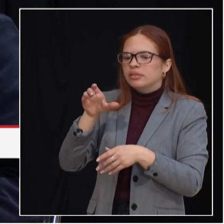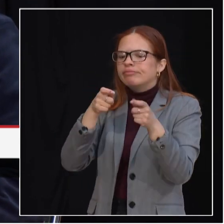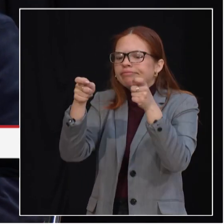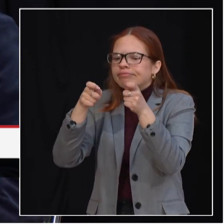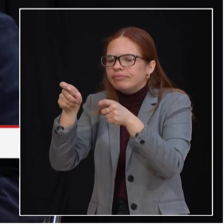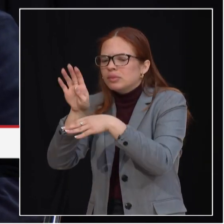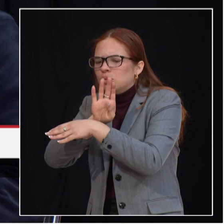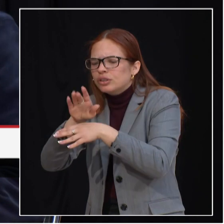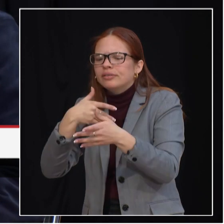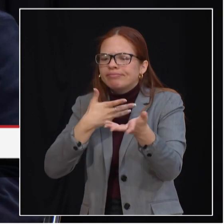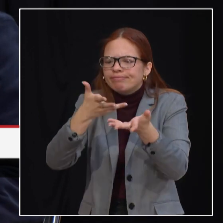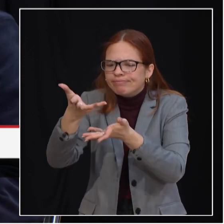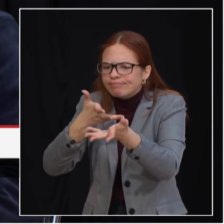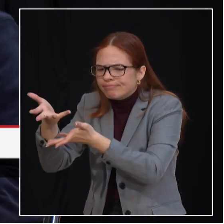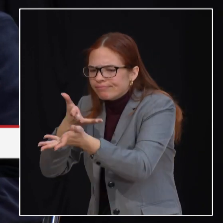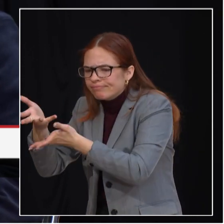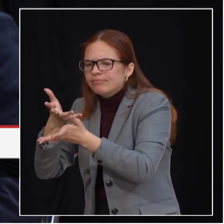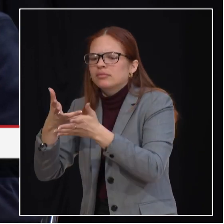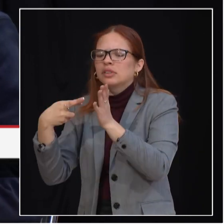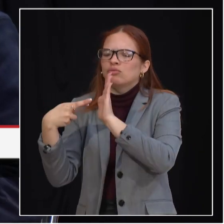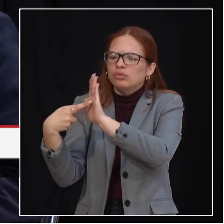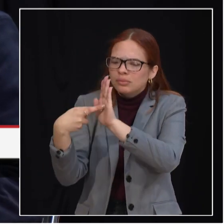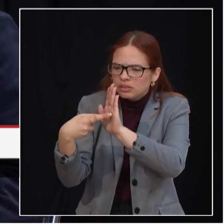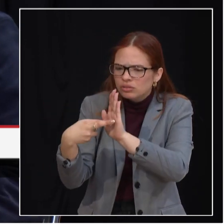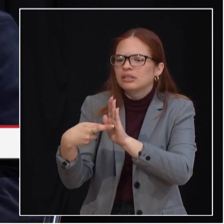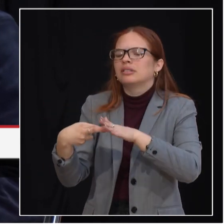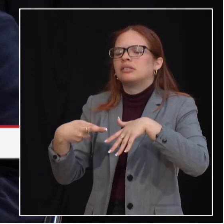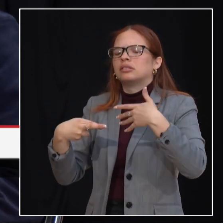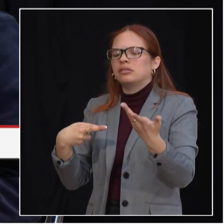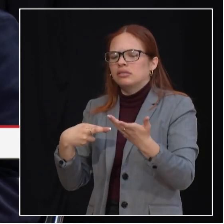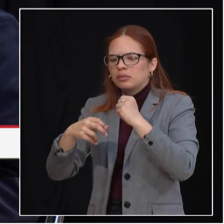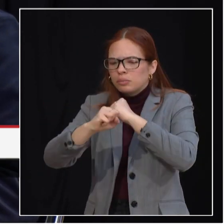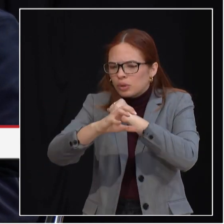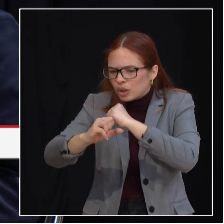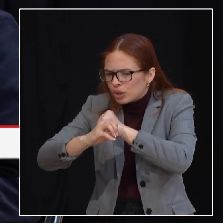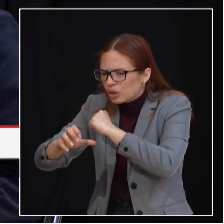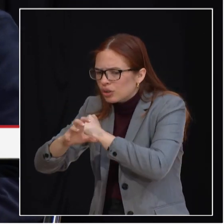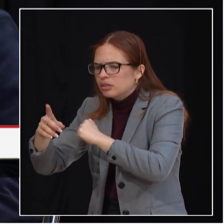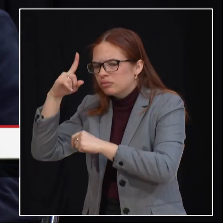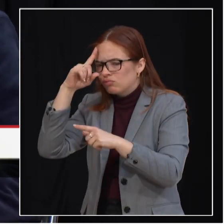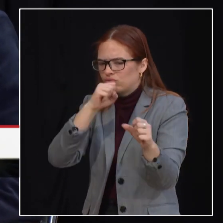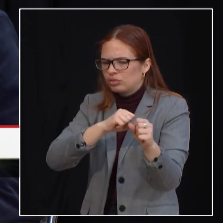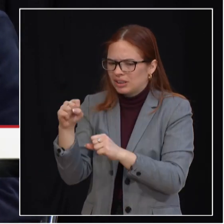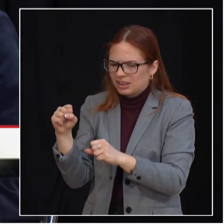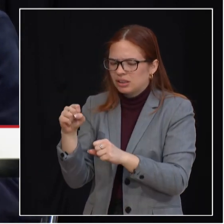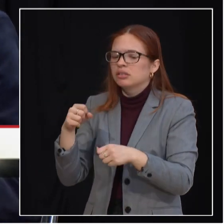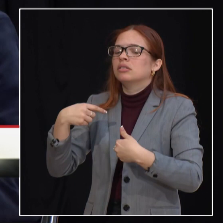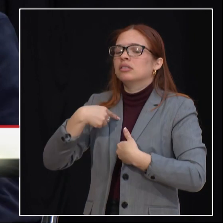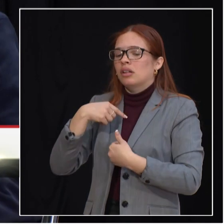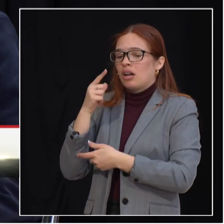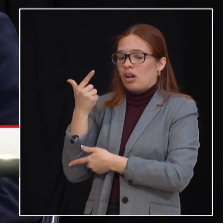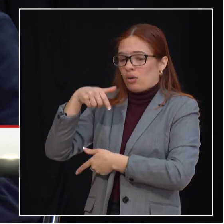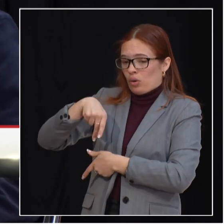and reputation and marketing strategies. And we are headquartered in